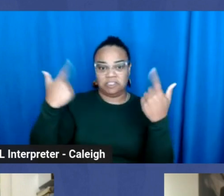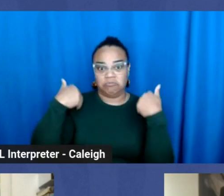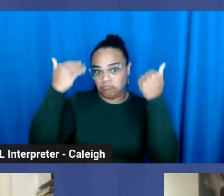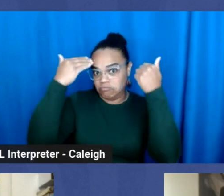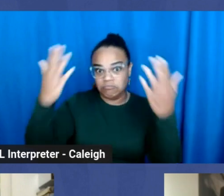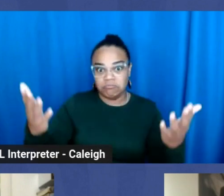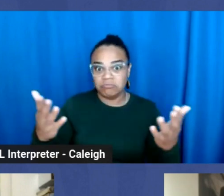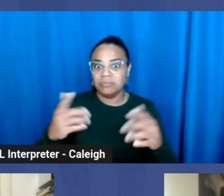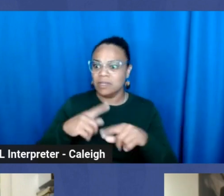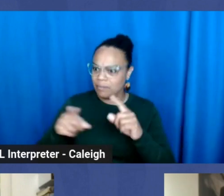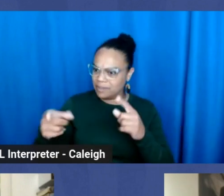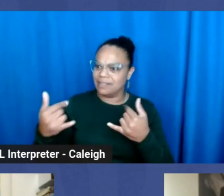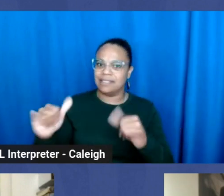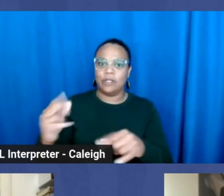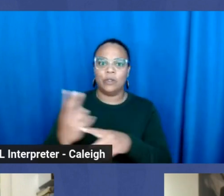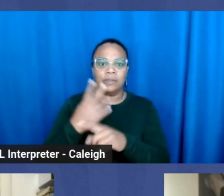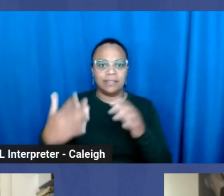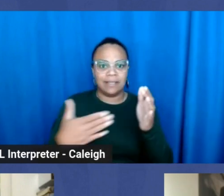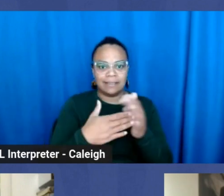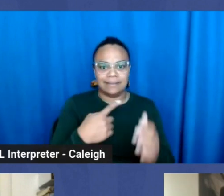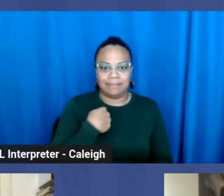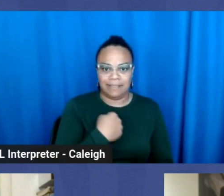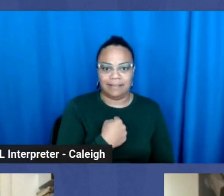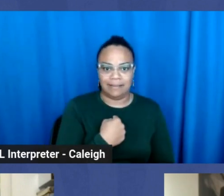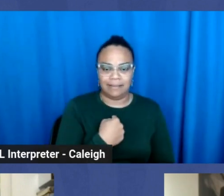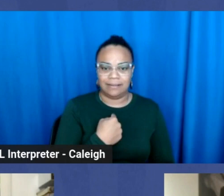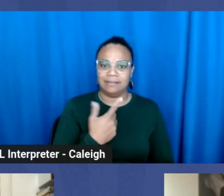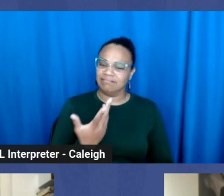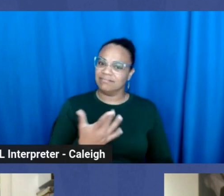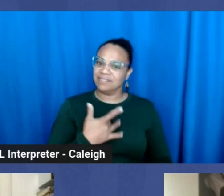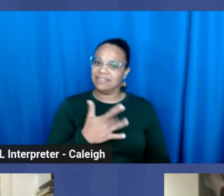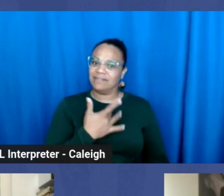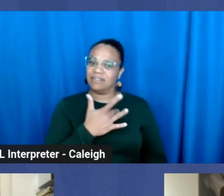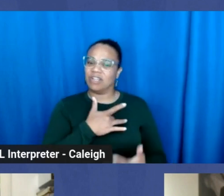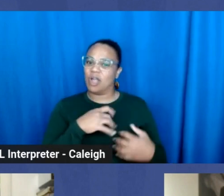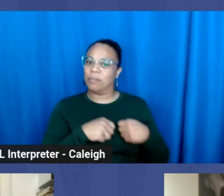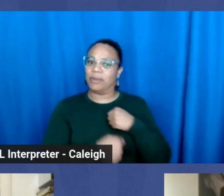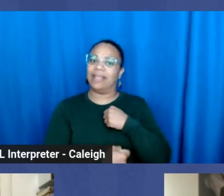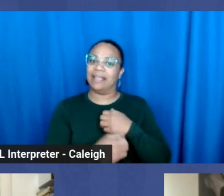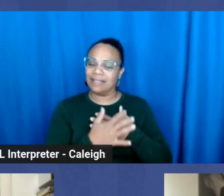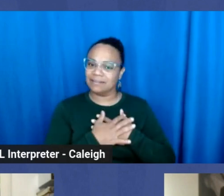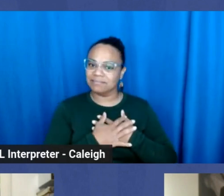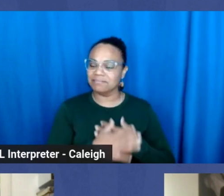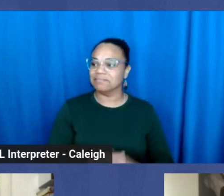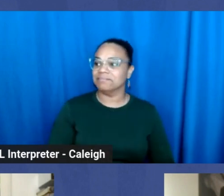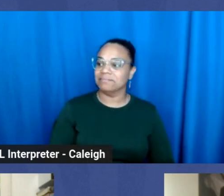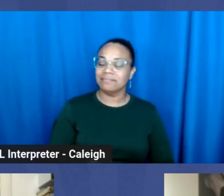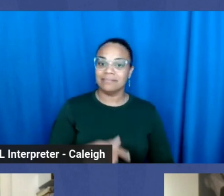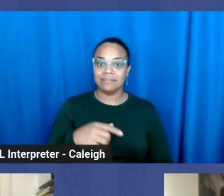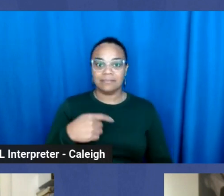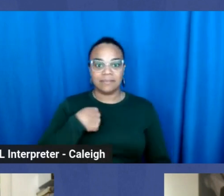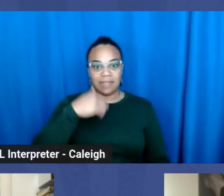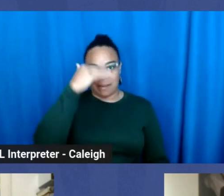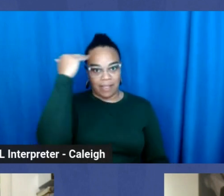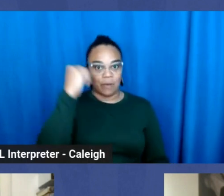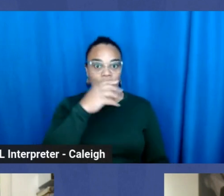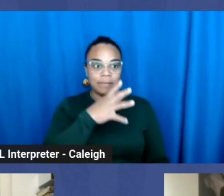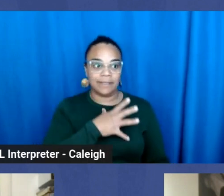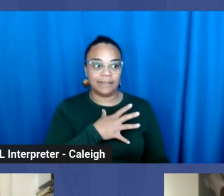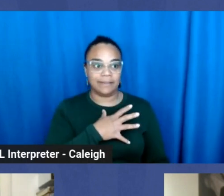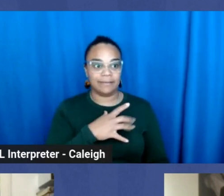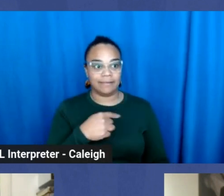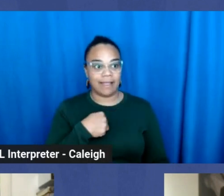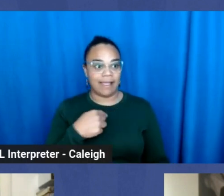weaponized against me was very heartbreaking. Again, being a Black woman, I